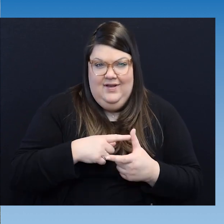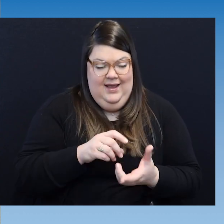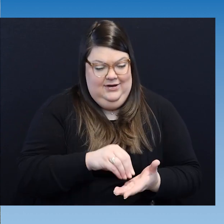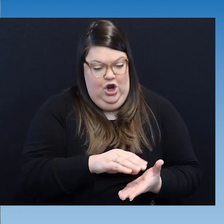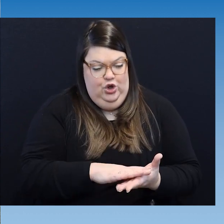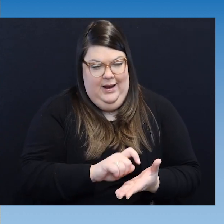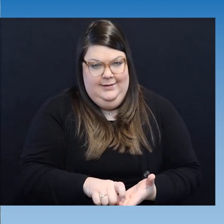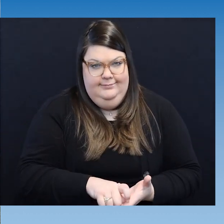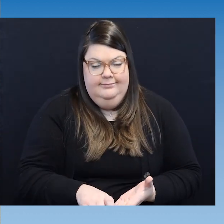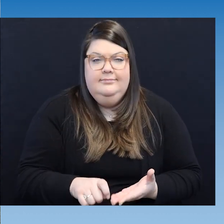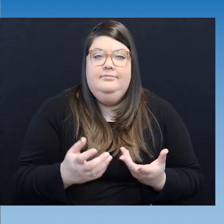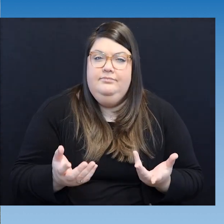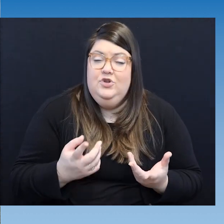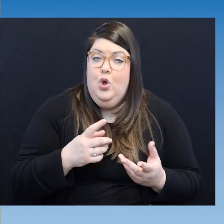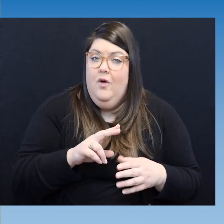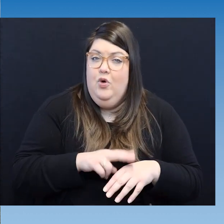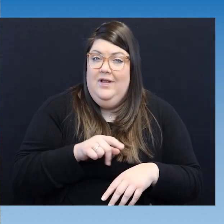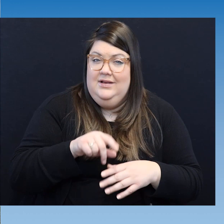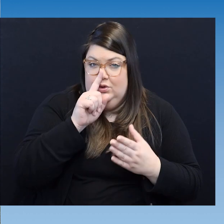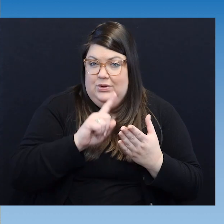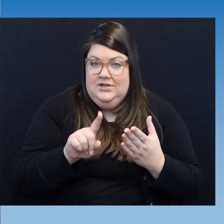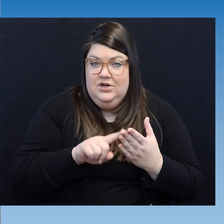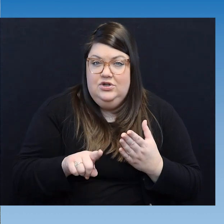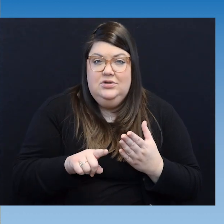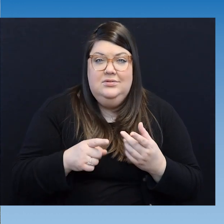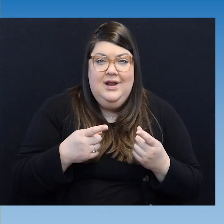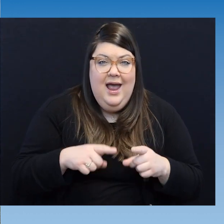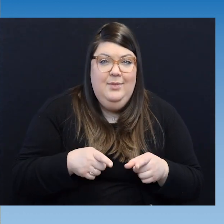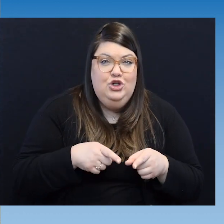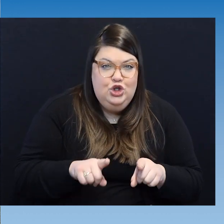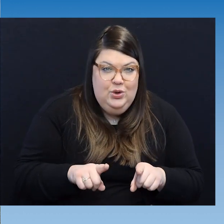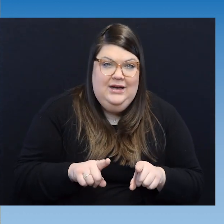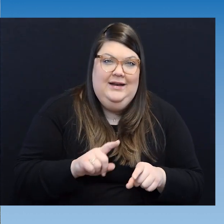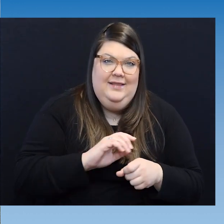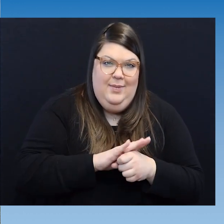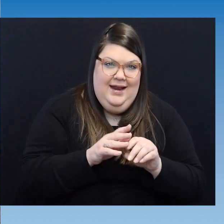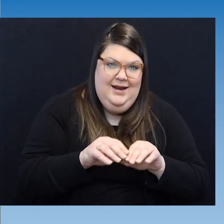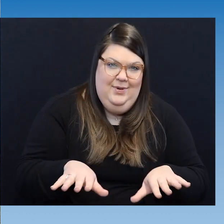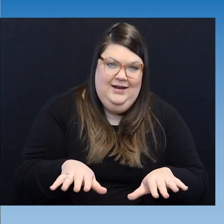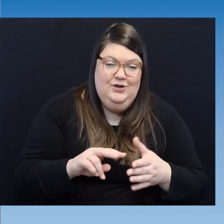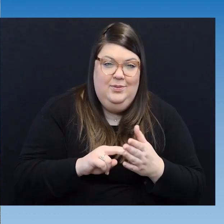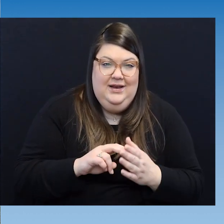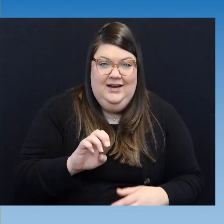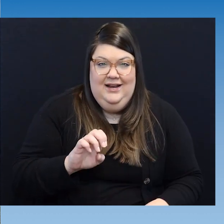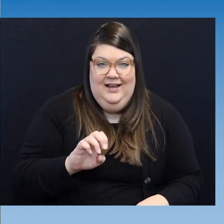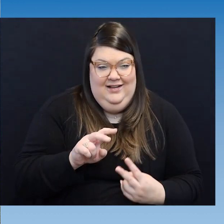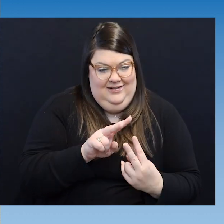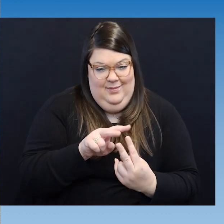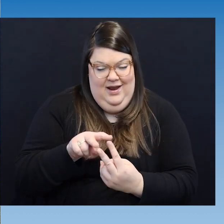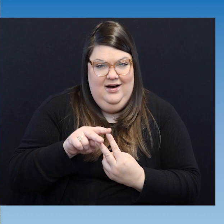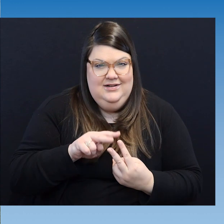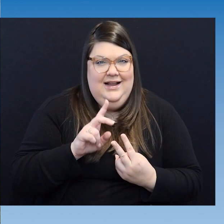it. So of course, this research was carried out during the pandemic. So it meant that the ethnographers and the caregivers did a lot